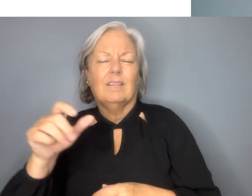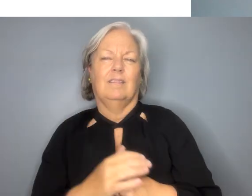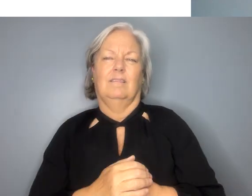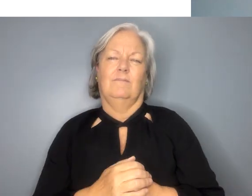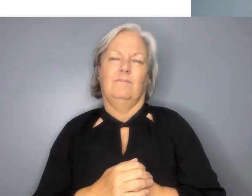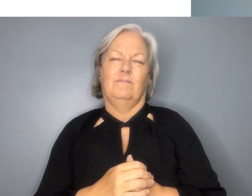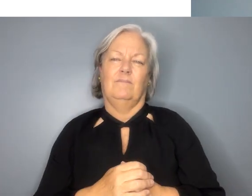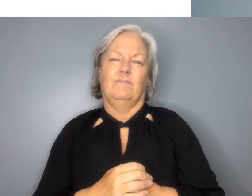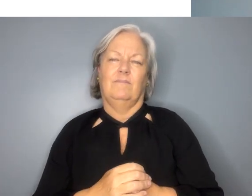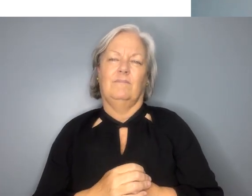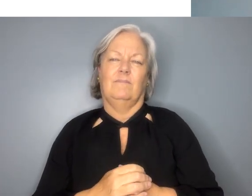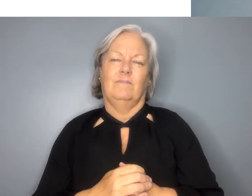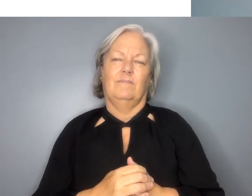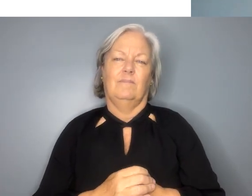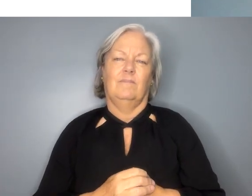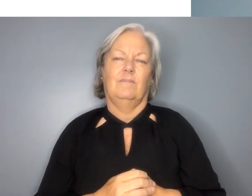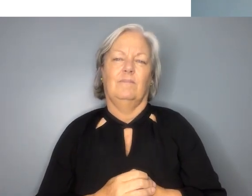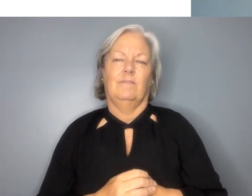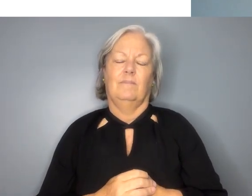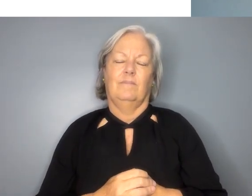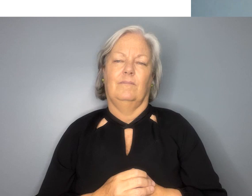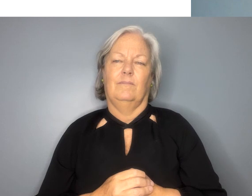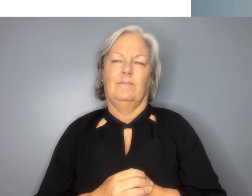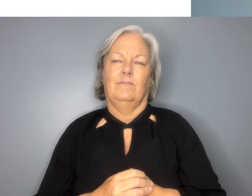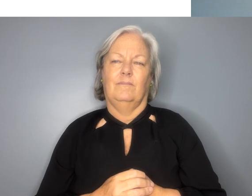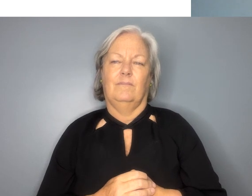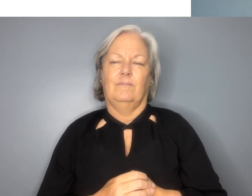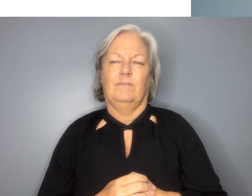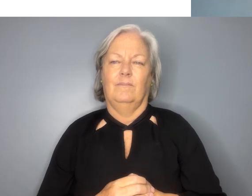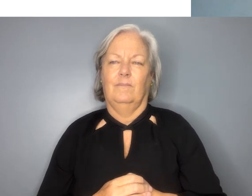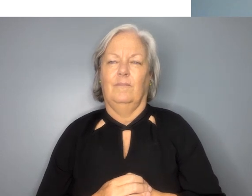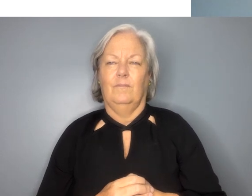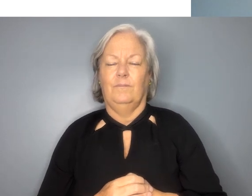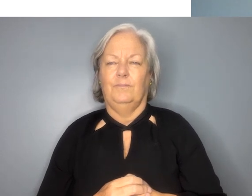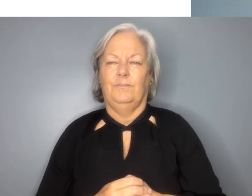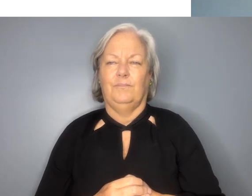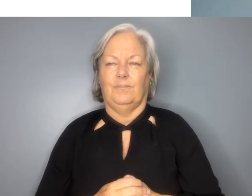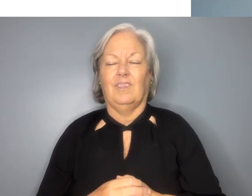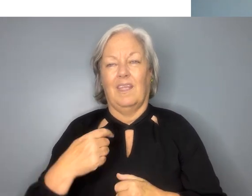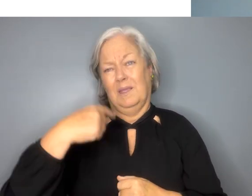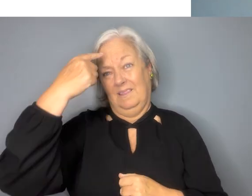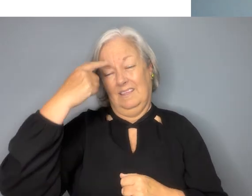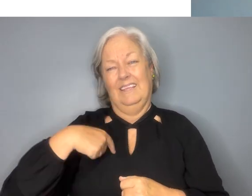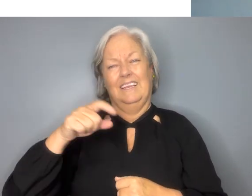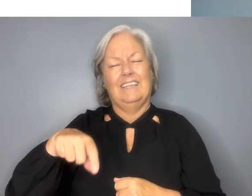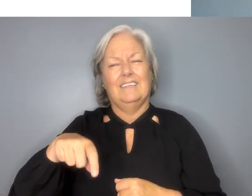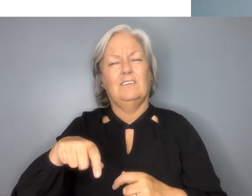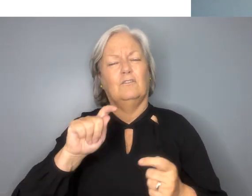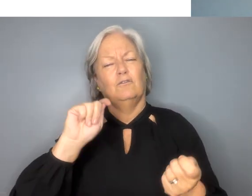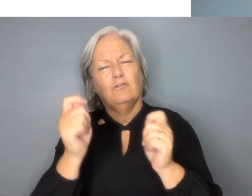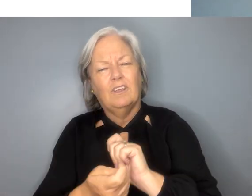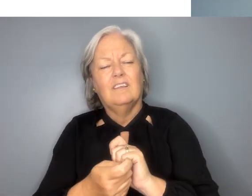to what is seen as the colonial ideal. And I think that's something that needs to